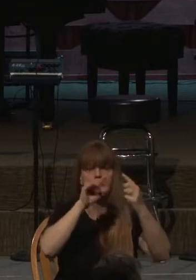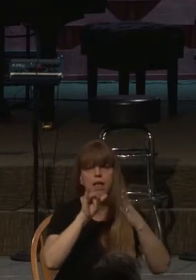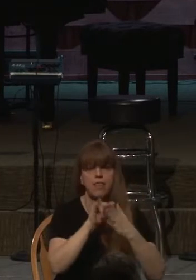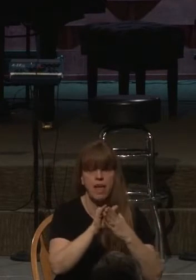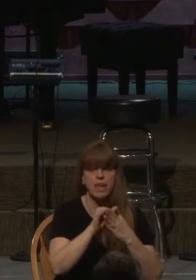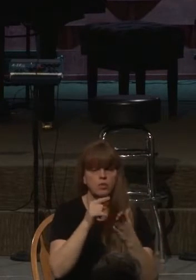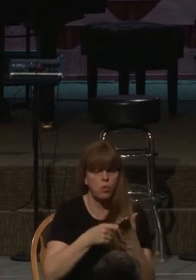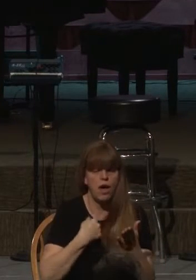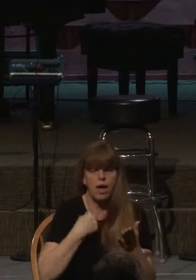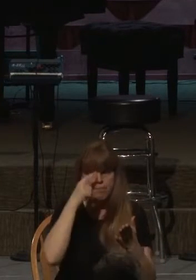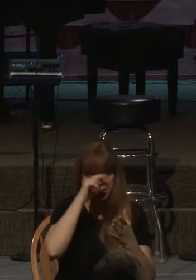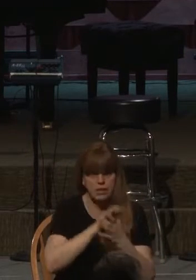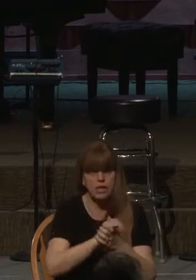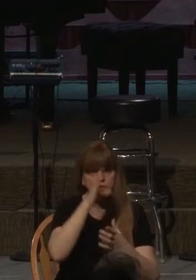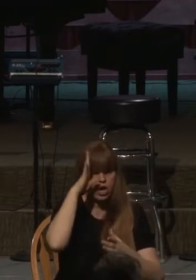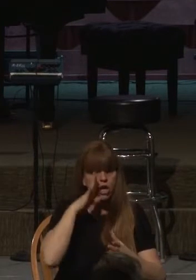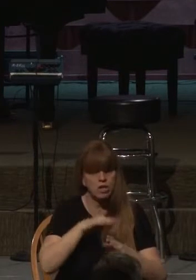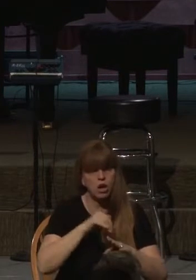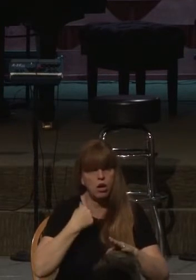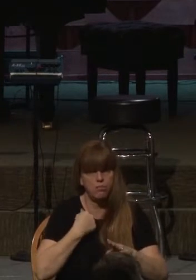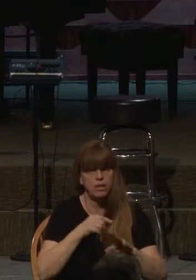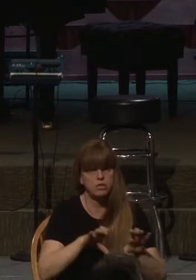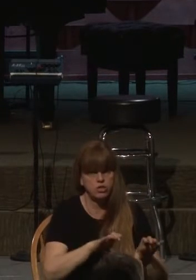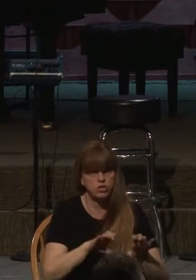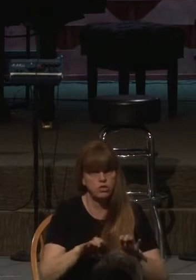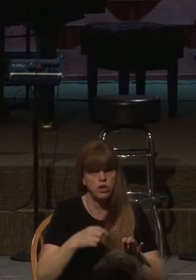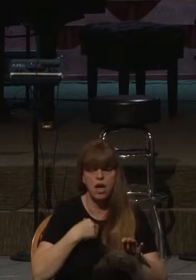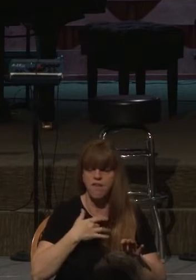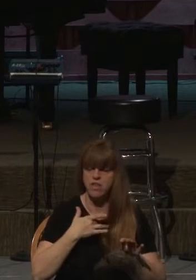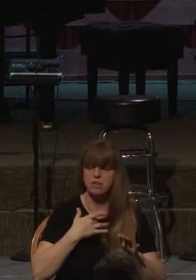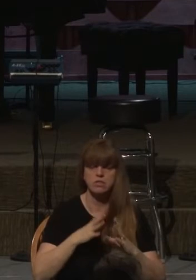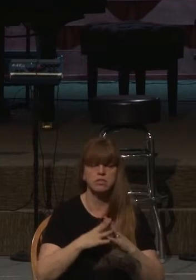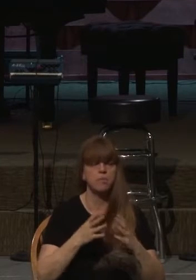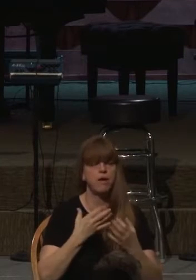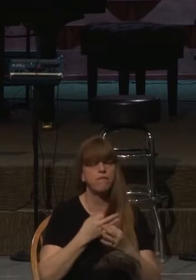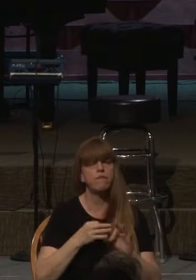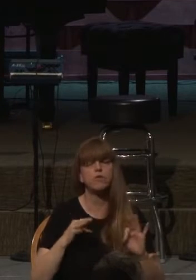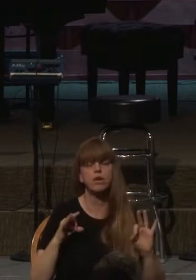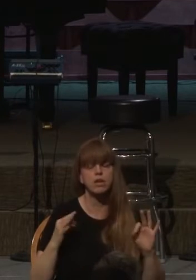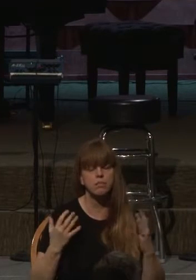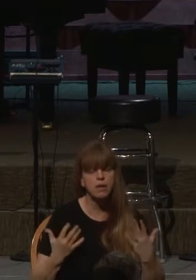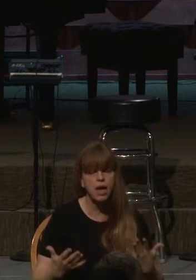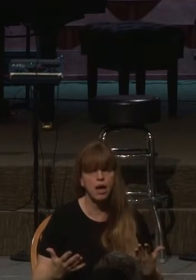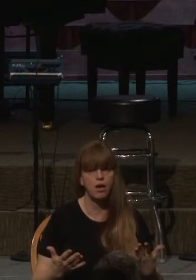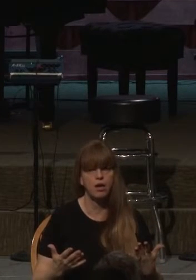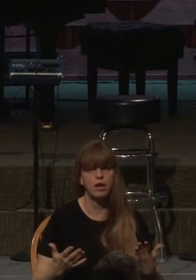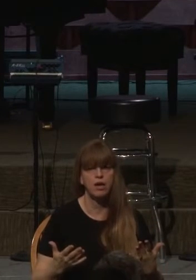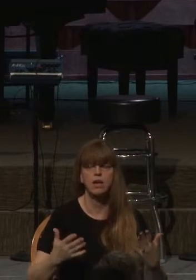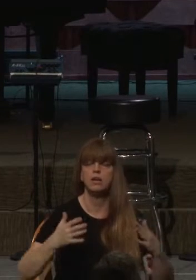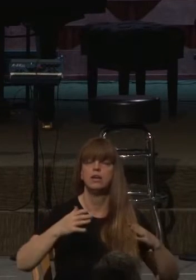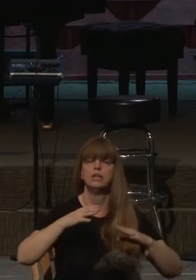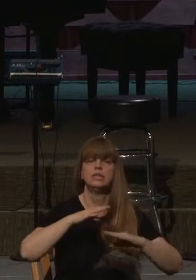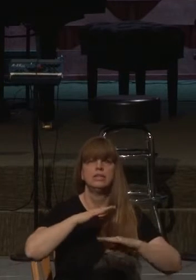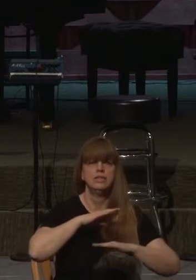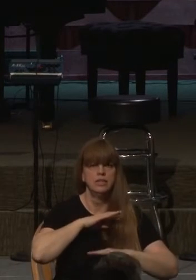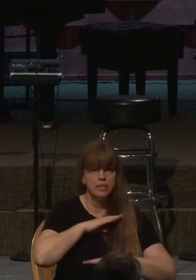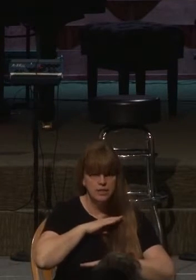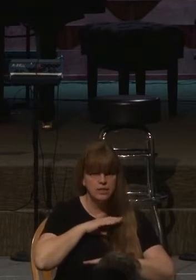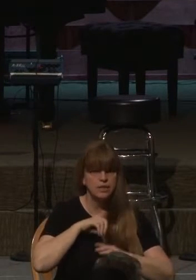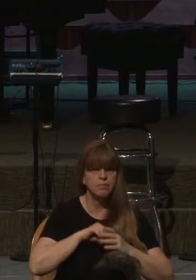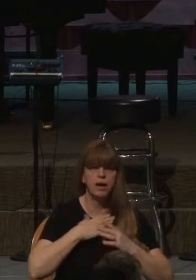what I believe God has called me to do. And I tell you, I feel so much freedom now that that has been settled in my